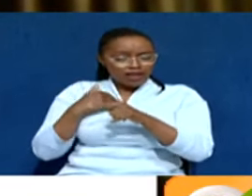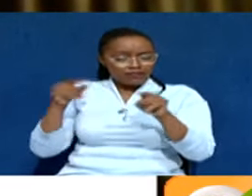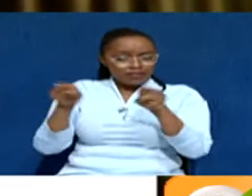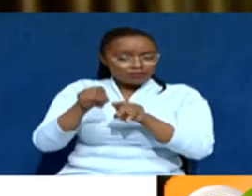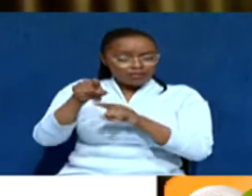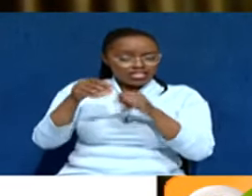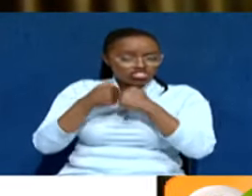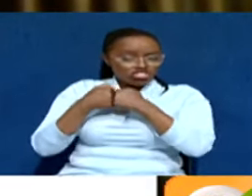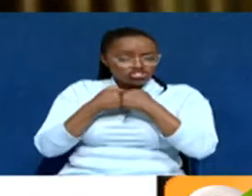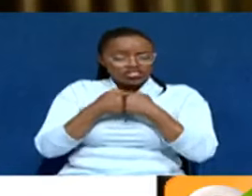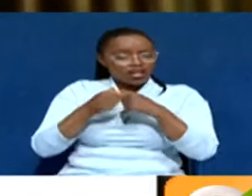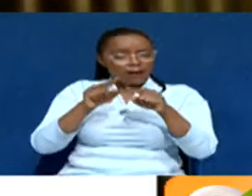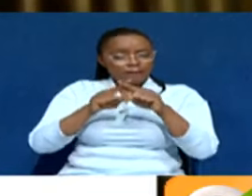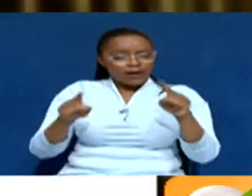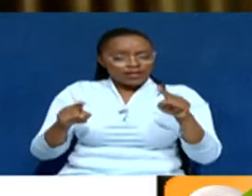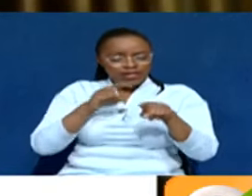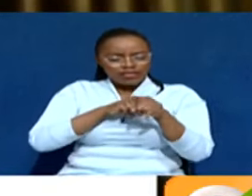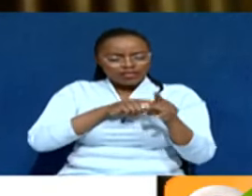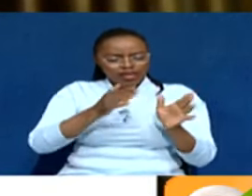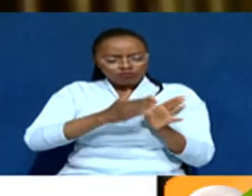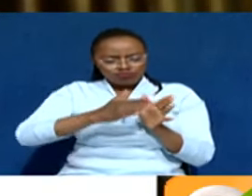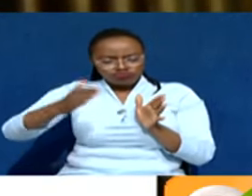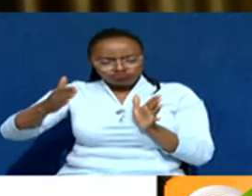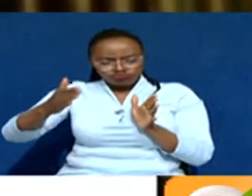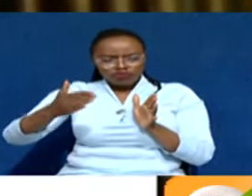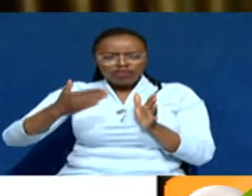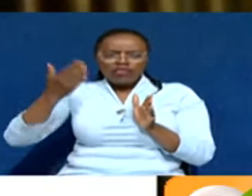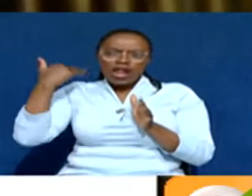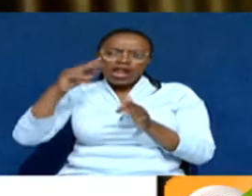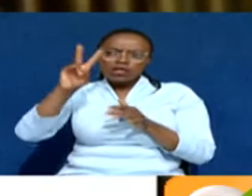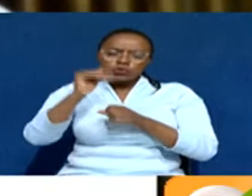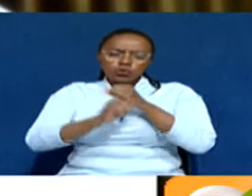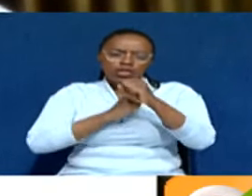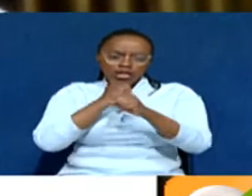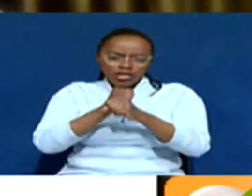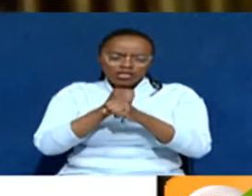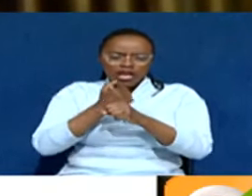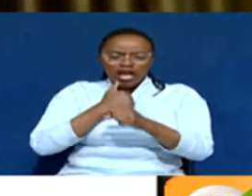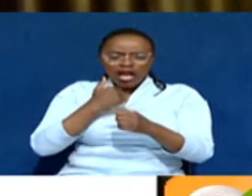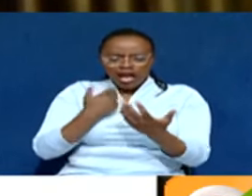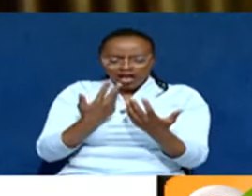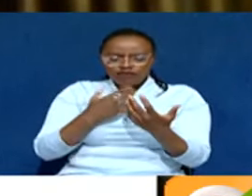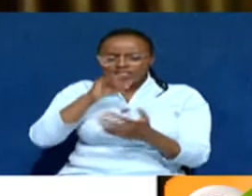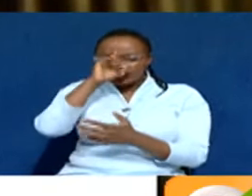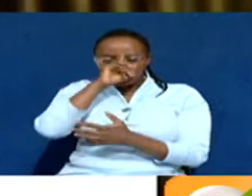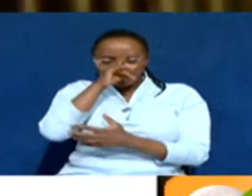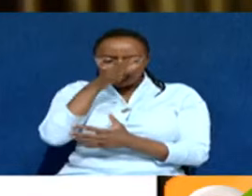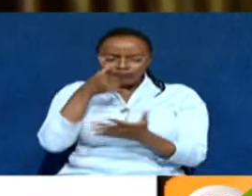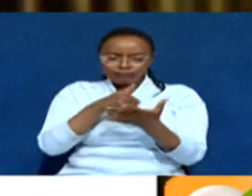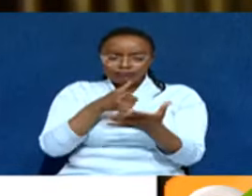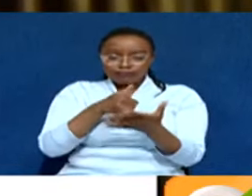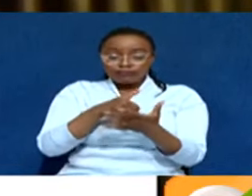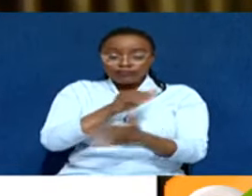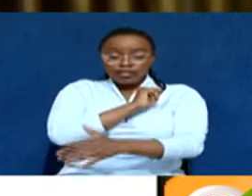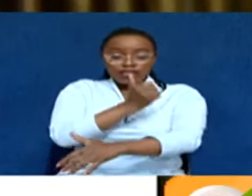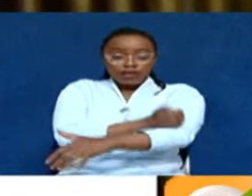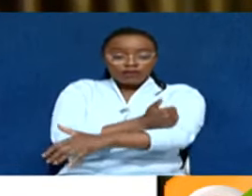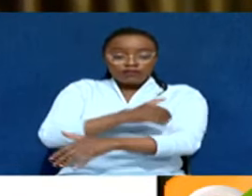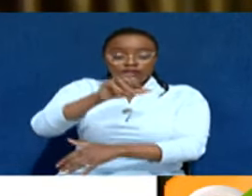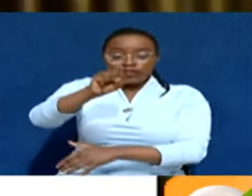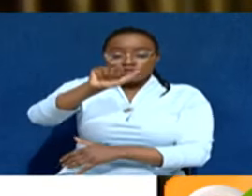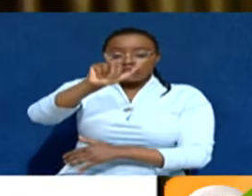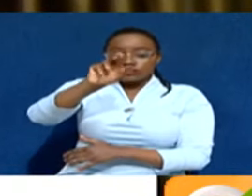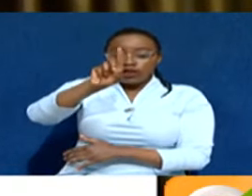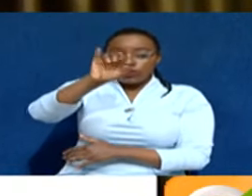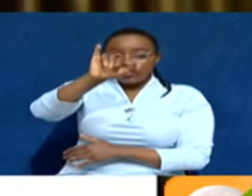kind of challenges. But over the period, over the last 2 years, we have intensively engaged the authorities in Saudi